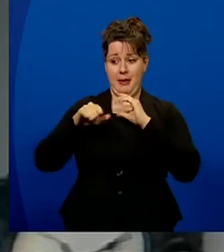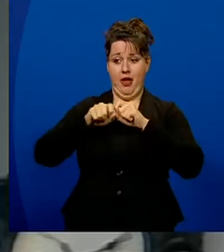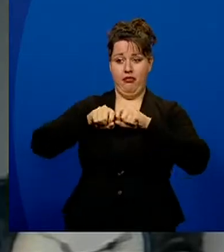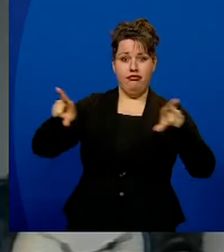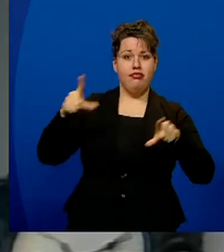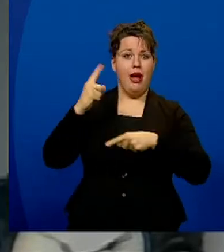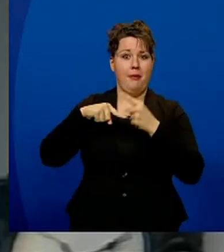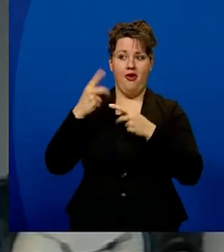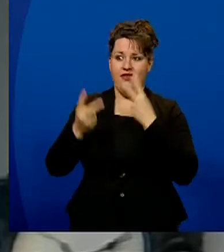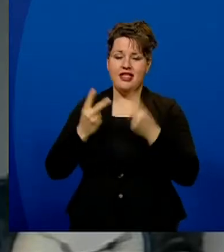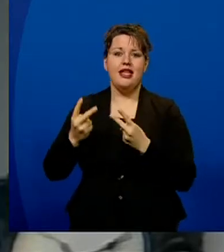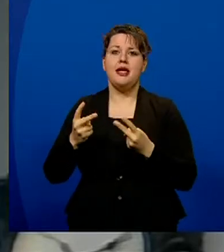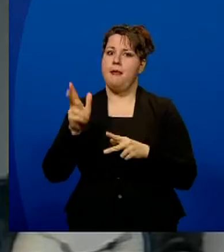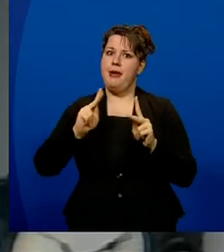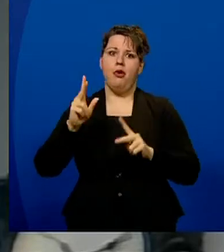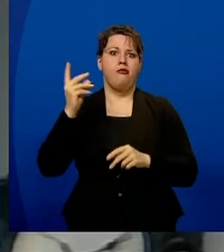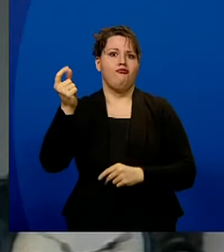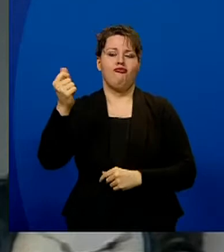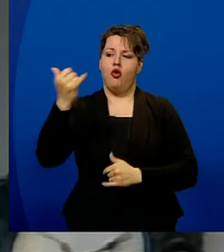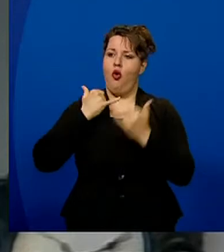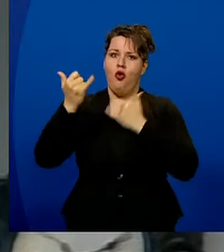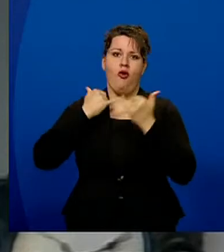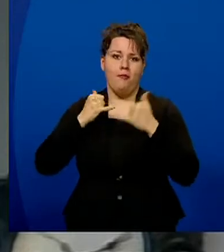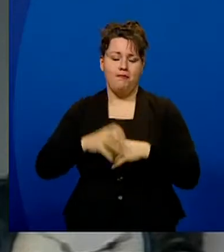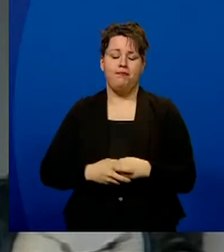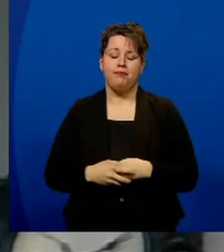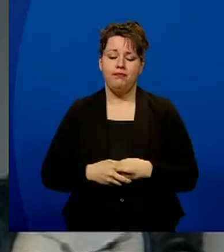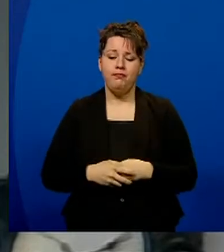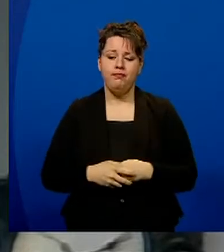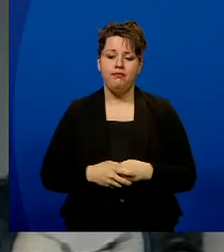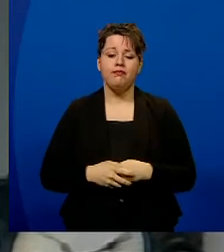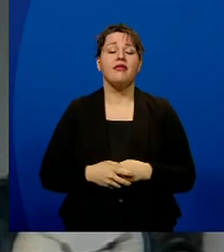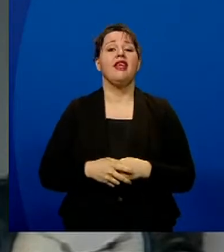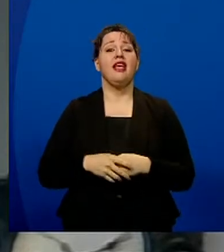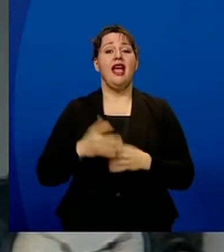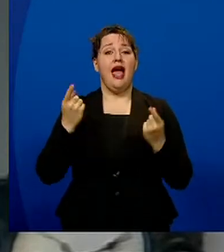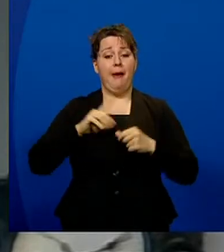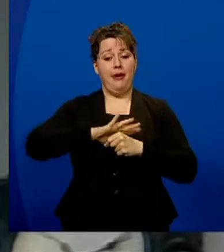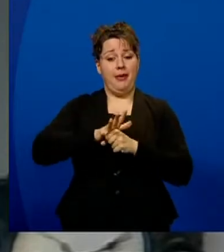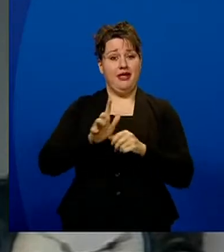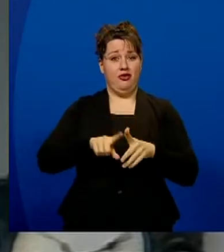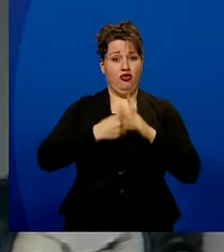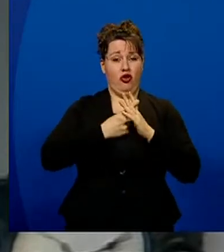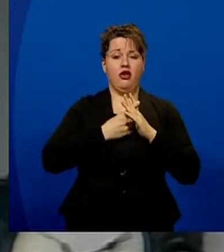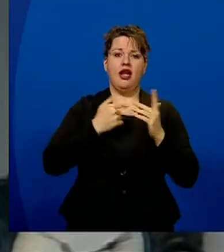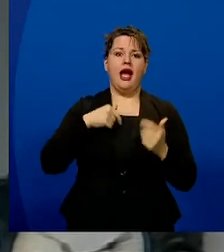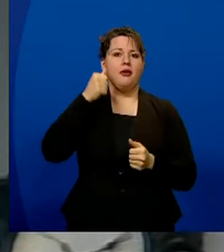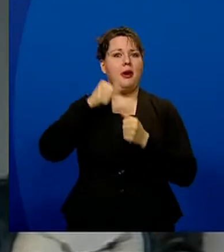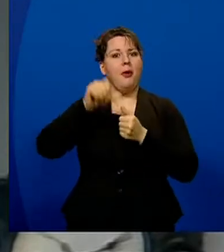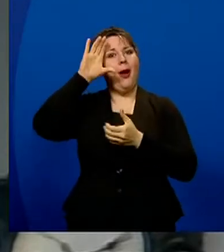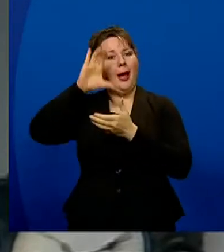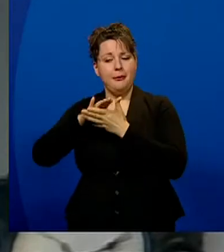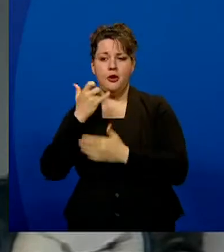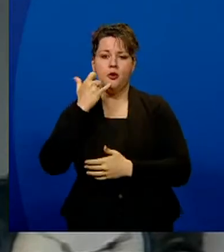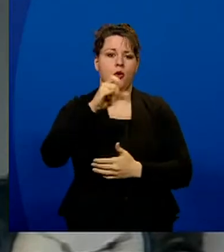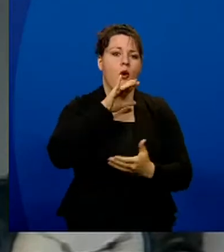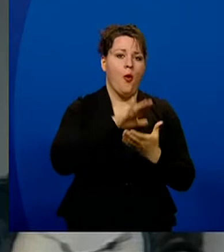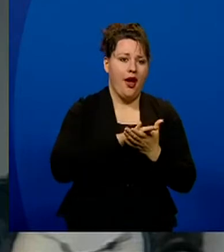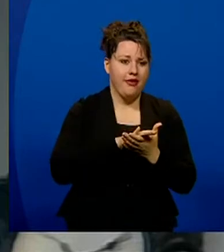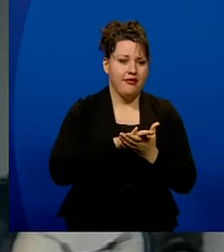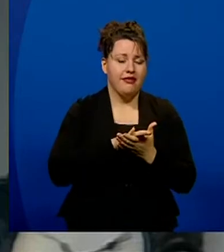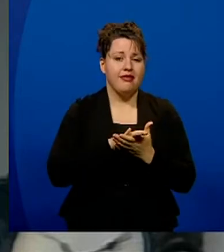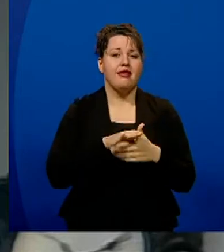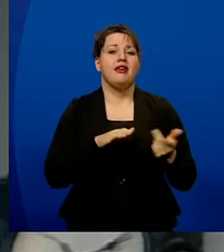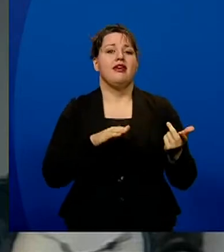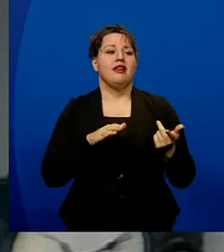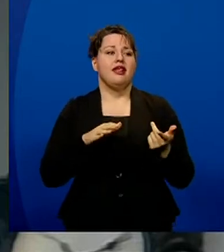visiting, we immediately started getting phone calls. In the beginning of the pandemic, I remember a husband telling his wife that this